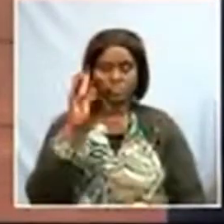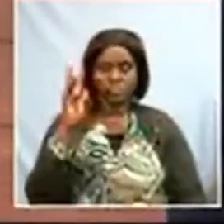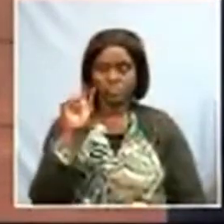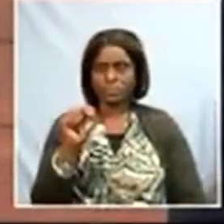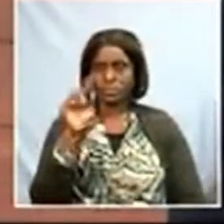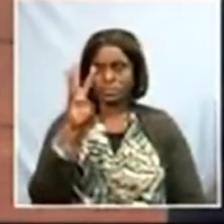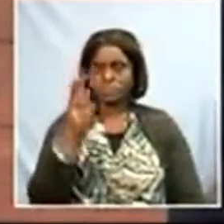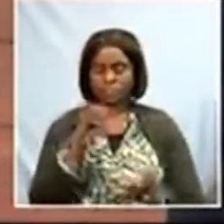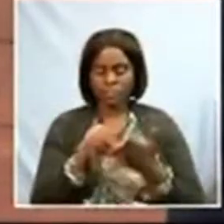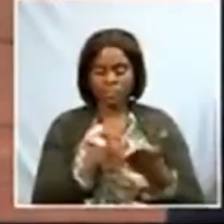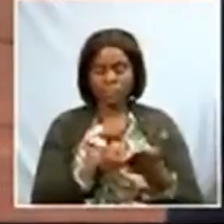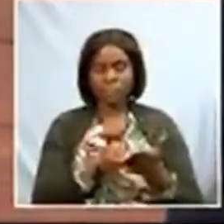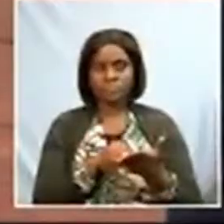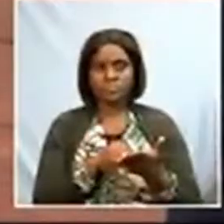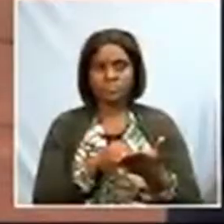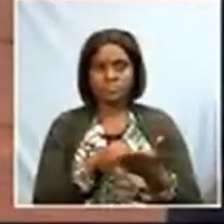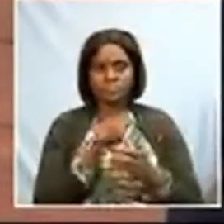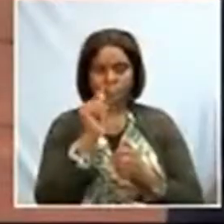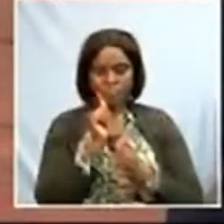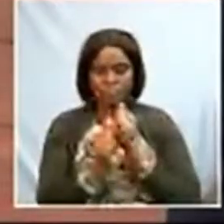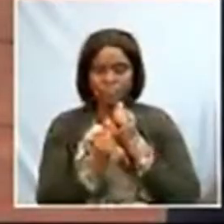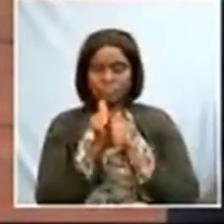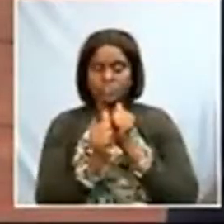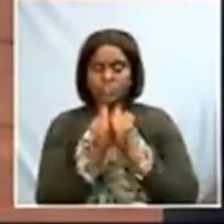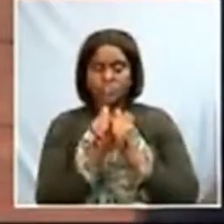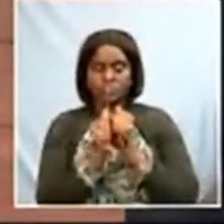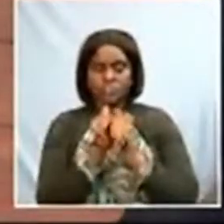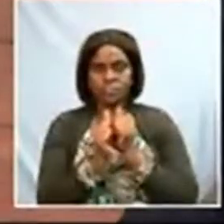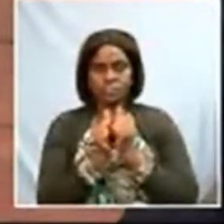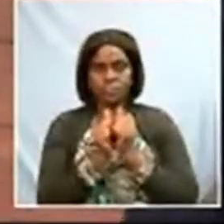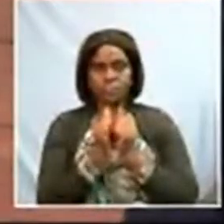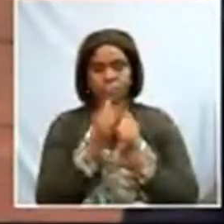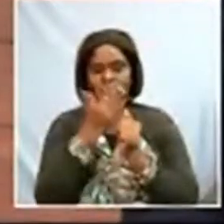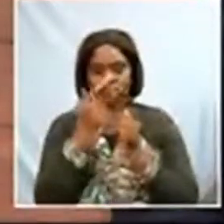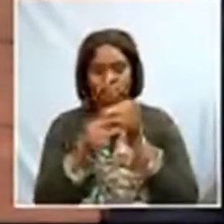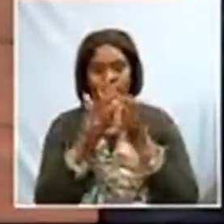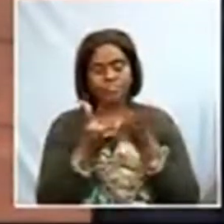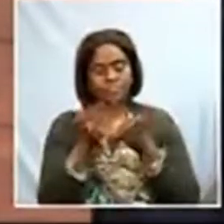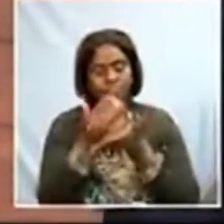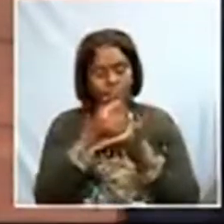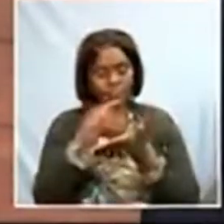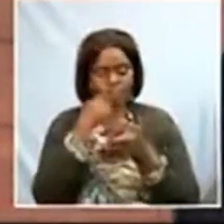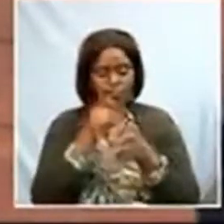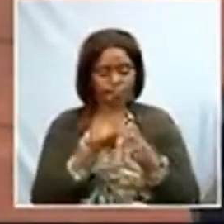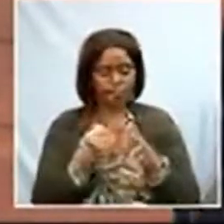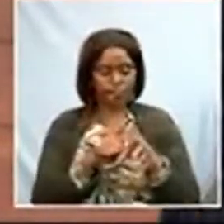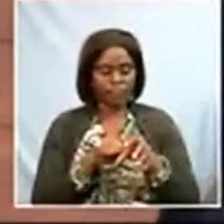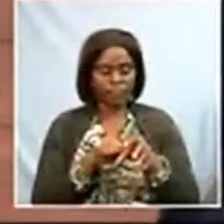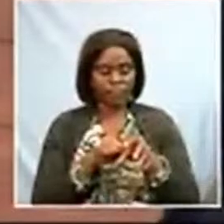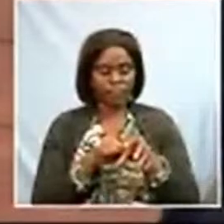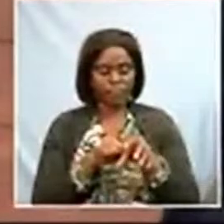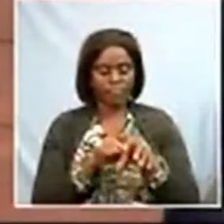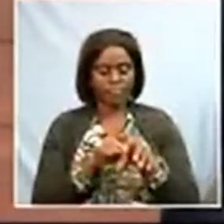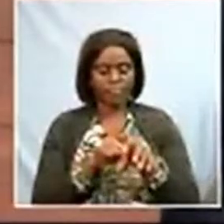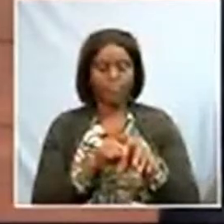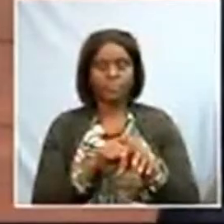6.4 million, which should be recovered. However, when you look